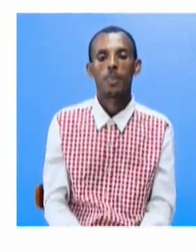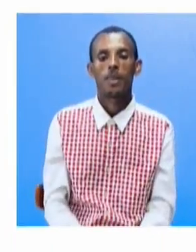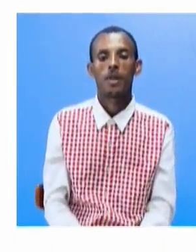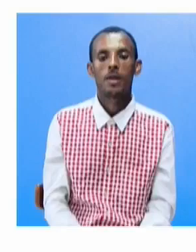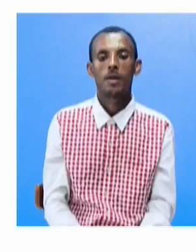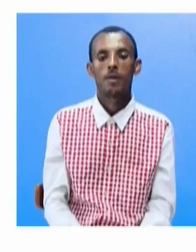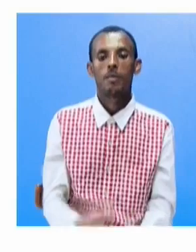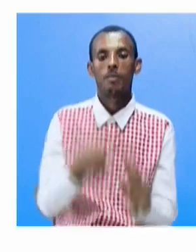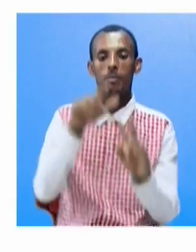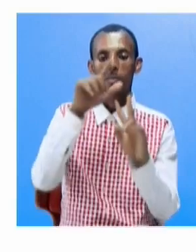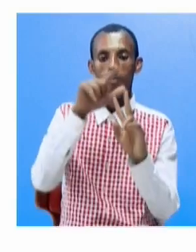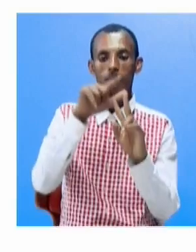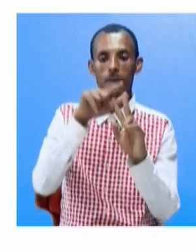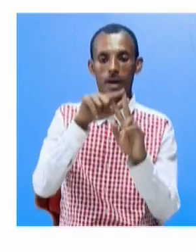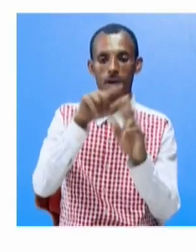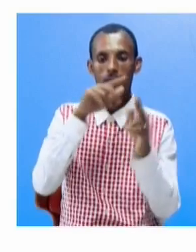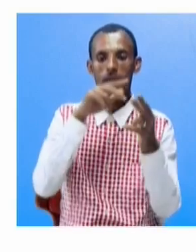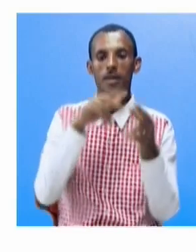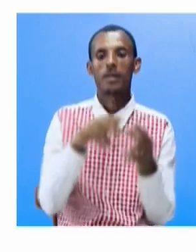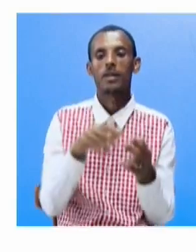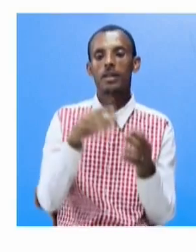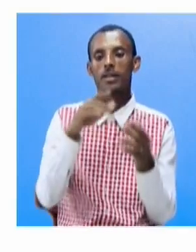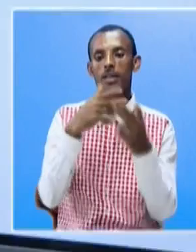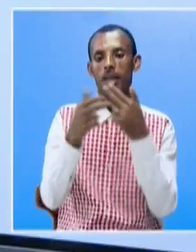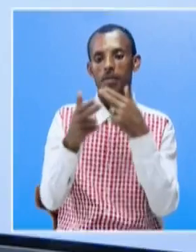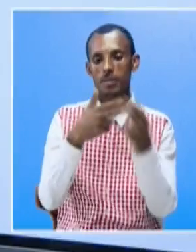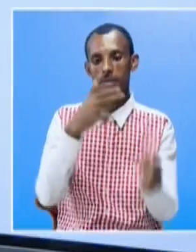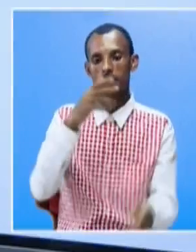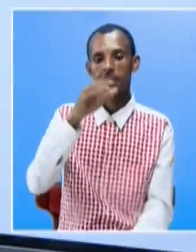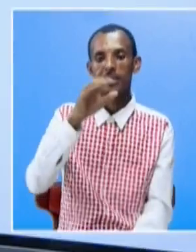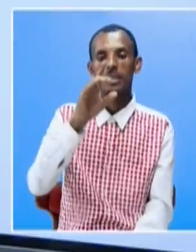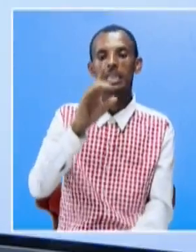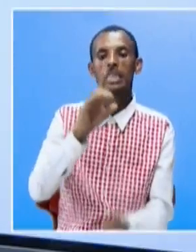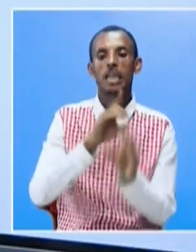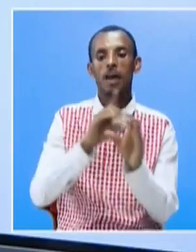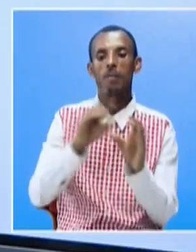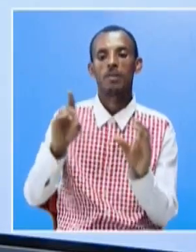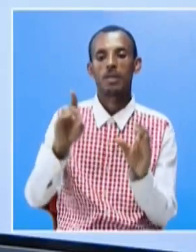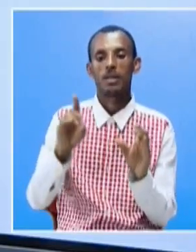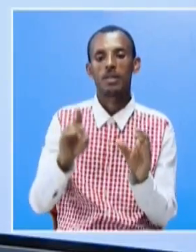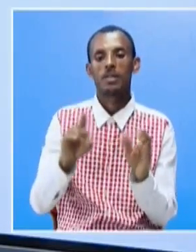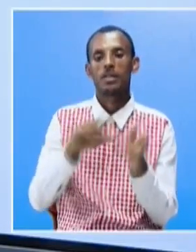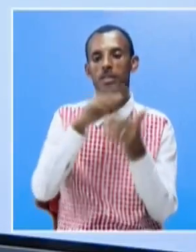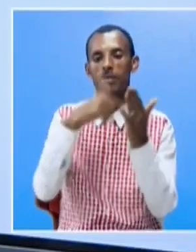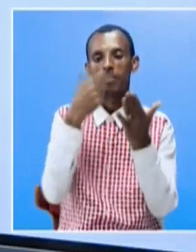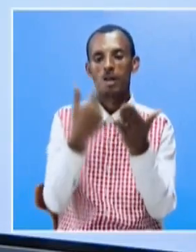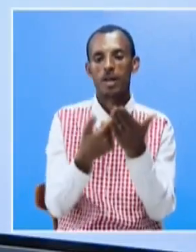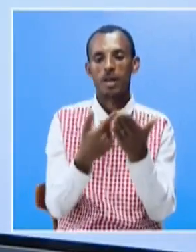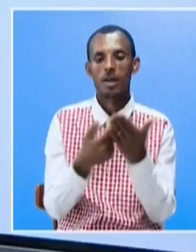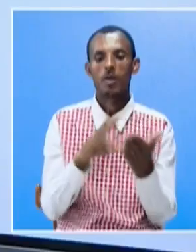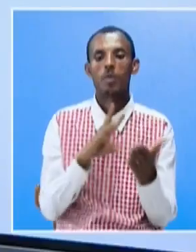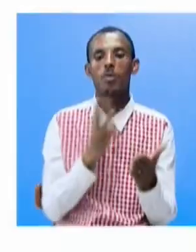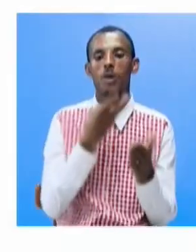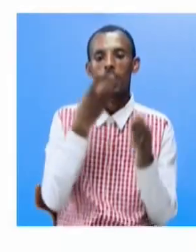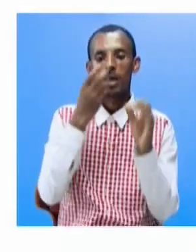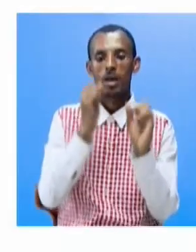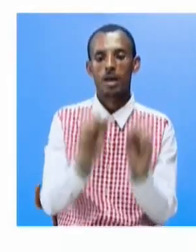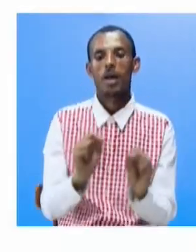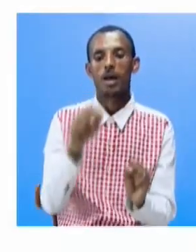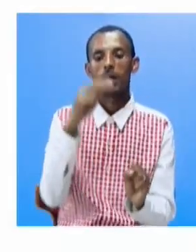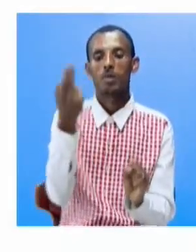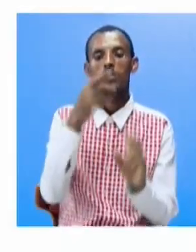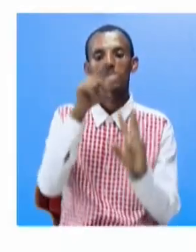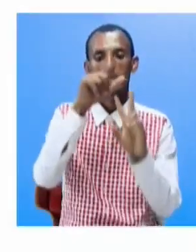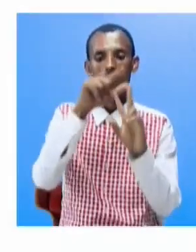simply the product of pi and diameter. Therefore, here we can use pi